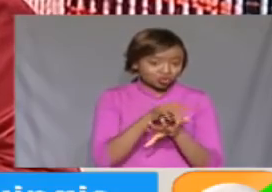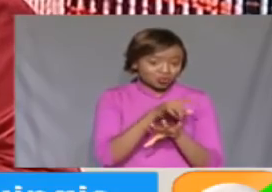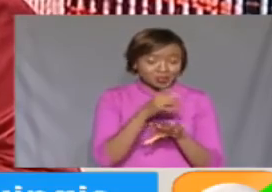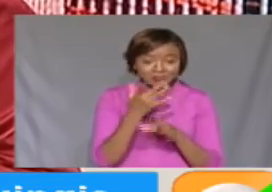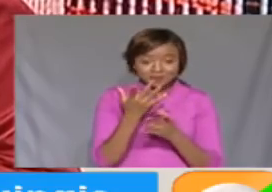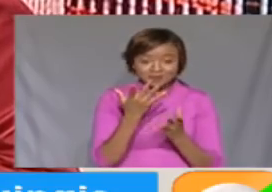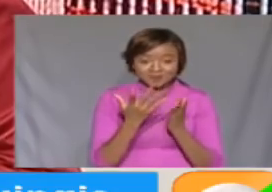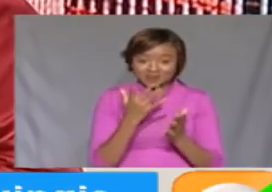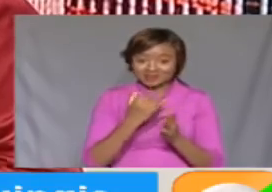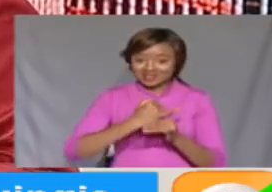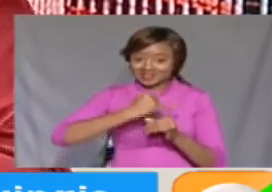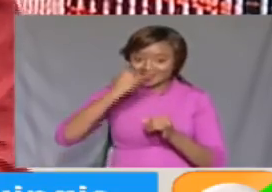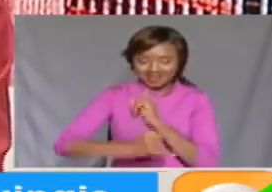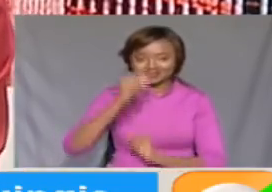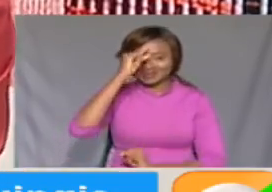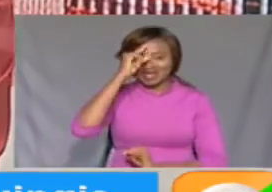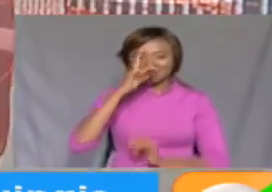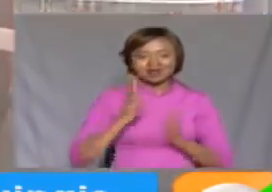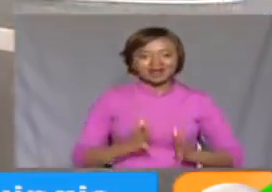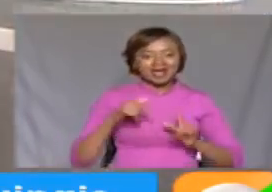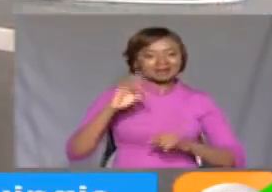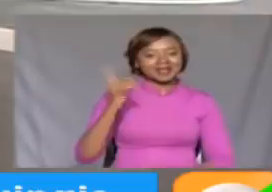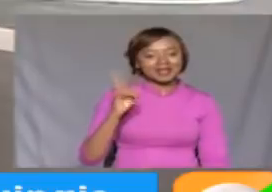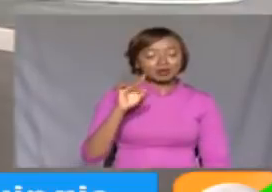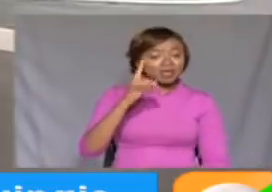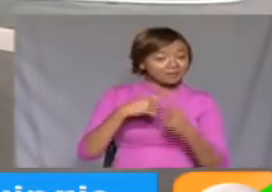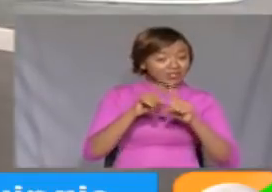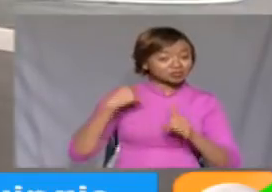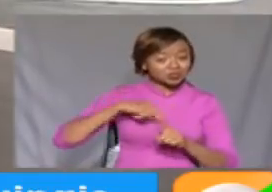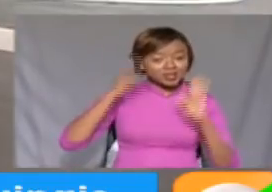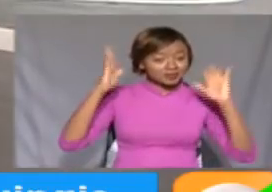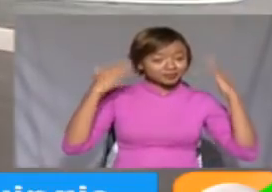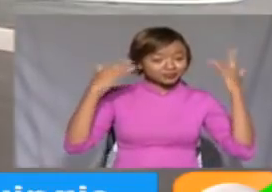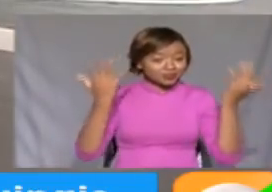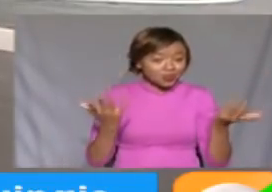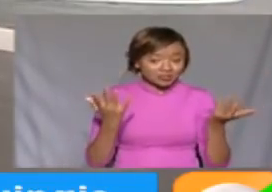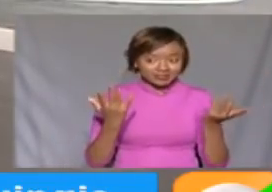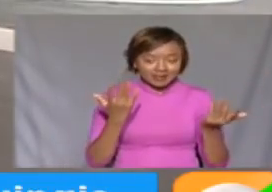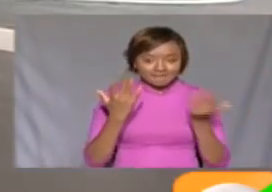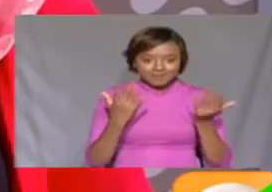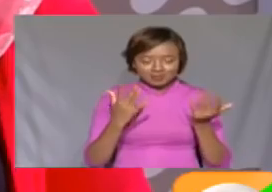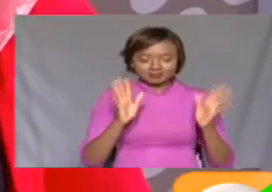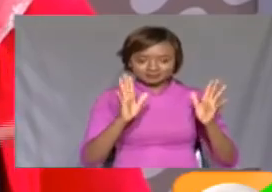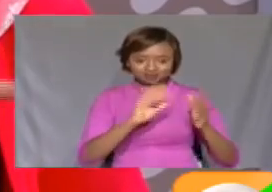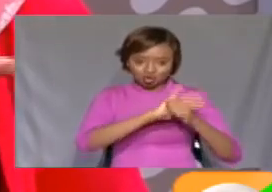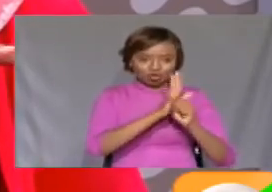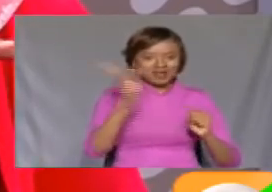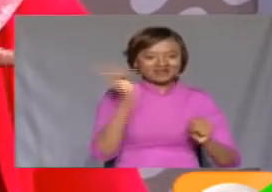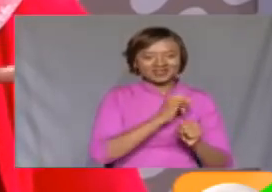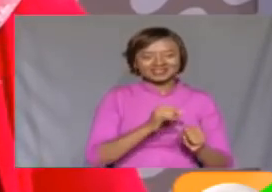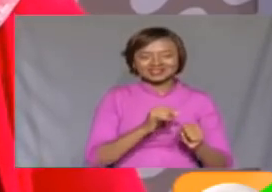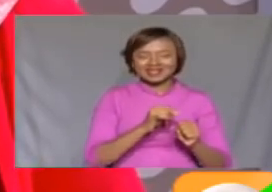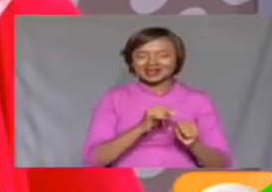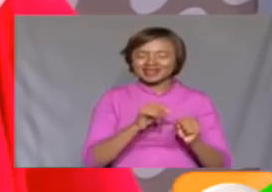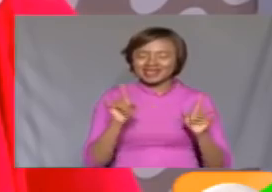been the last governor of Nairobi. Absolutely. And remember, our worry is, and probably it will be like this, after tumaliza mambo ya corona, we'll just restore to